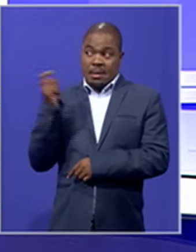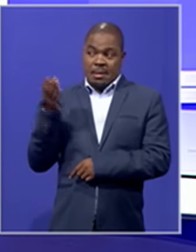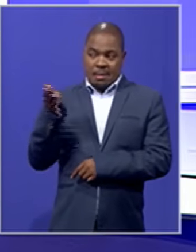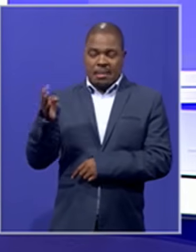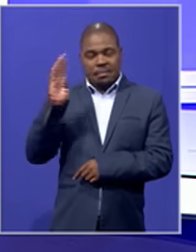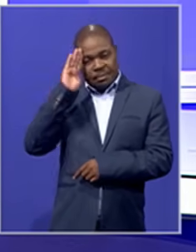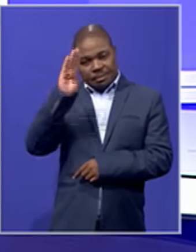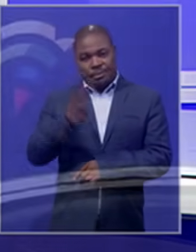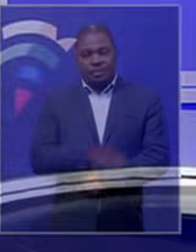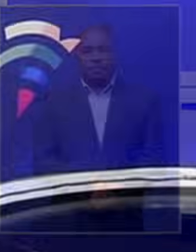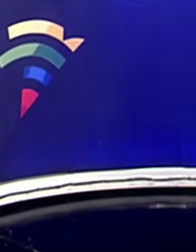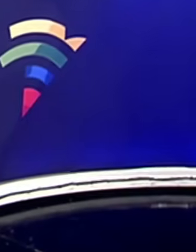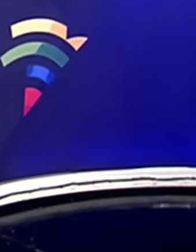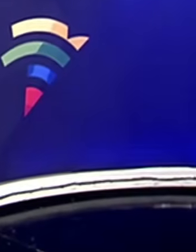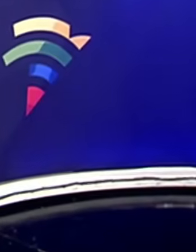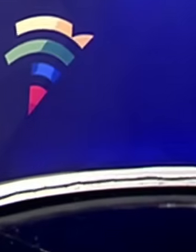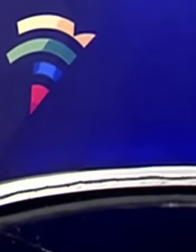Shalom.